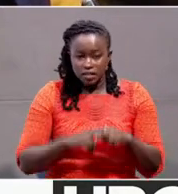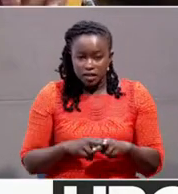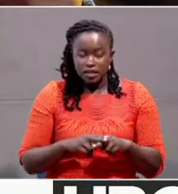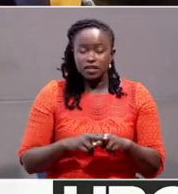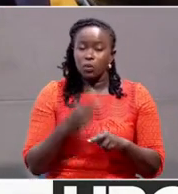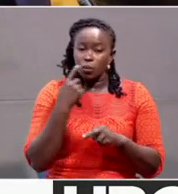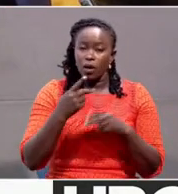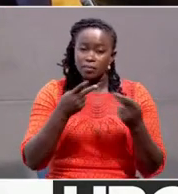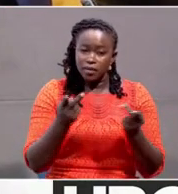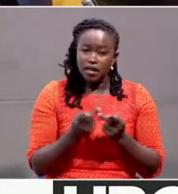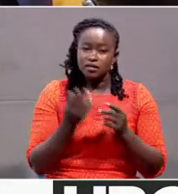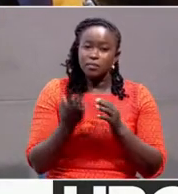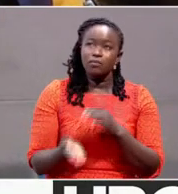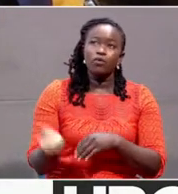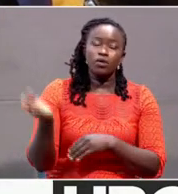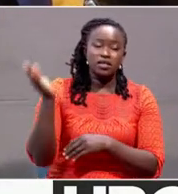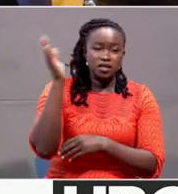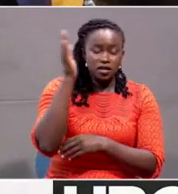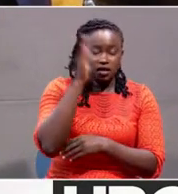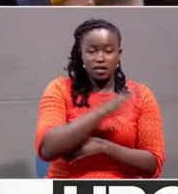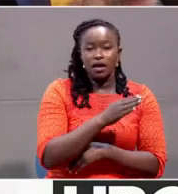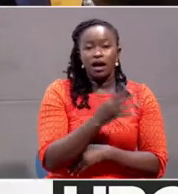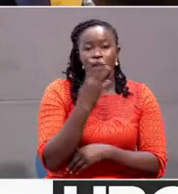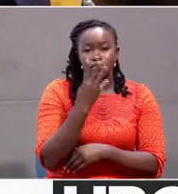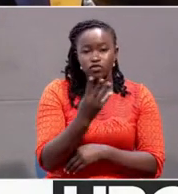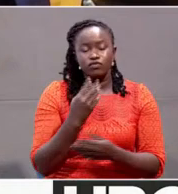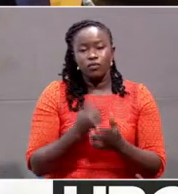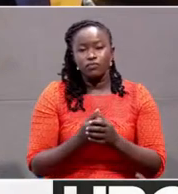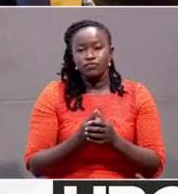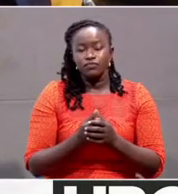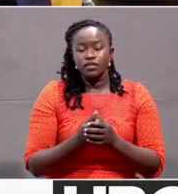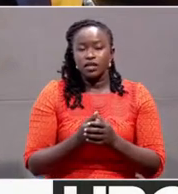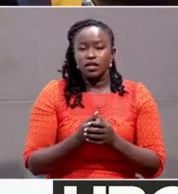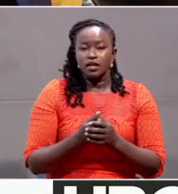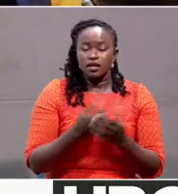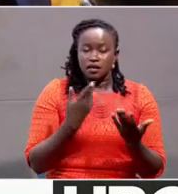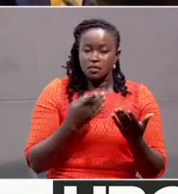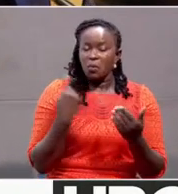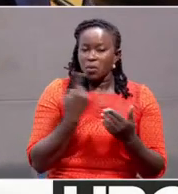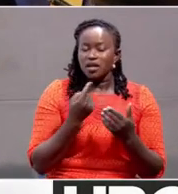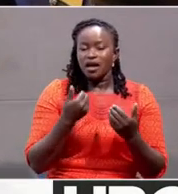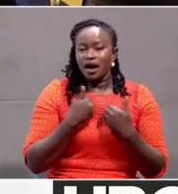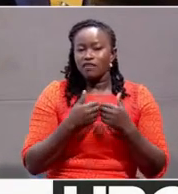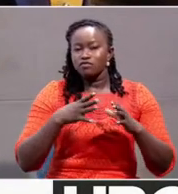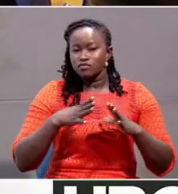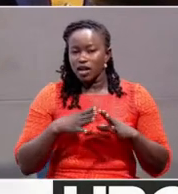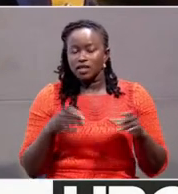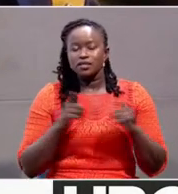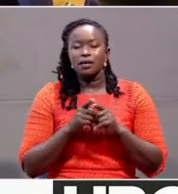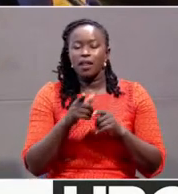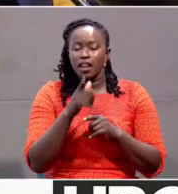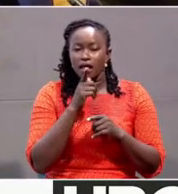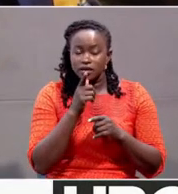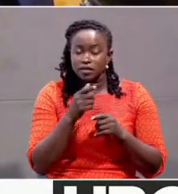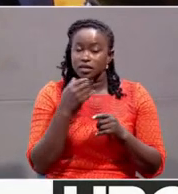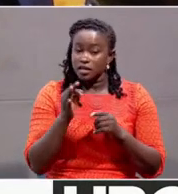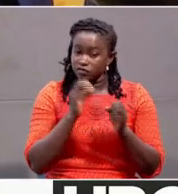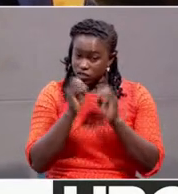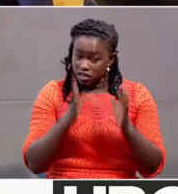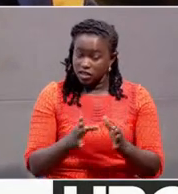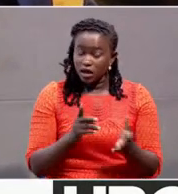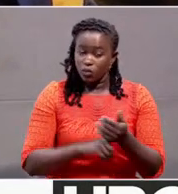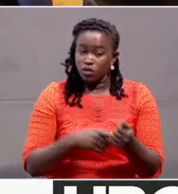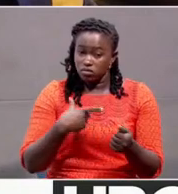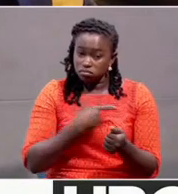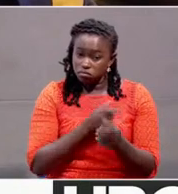seat from morning up to 4, in between breaks and lunch break. If this teacher is not vaccinated, the